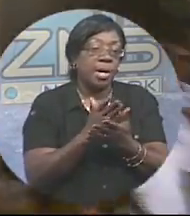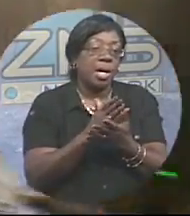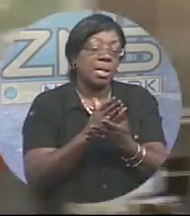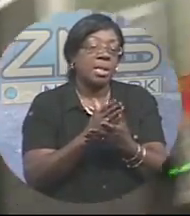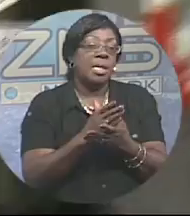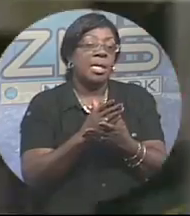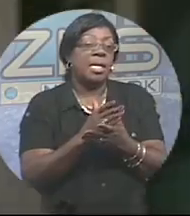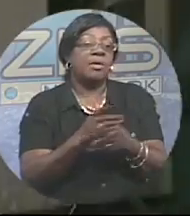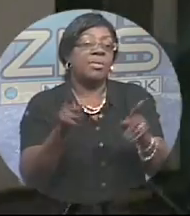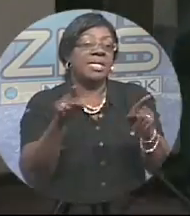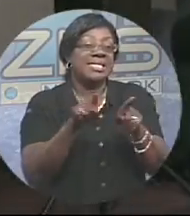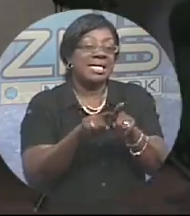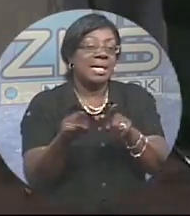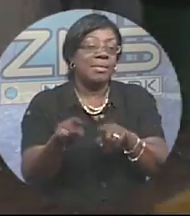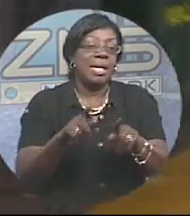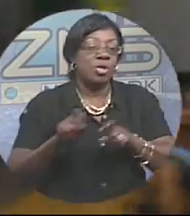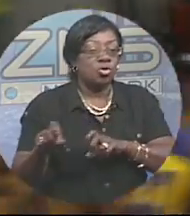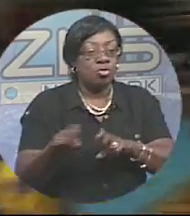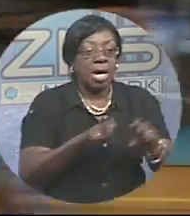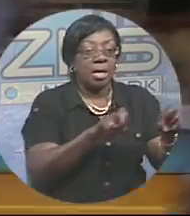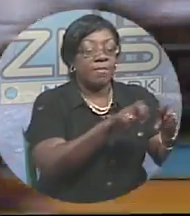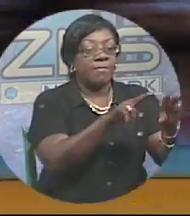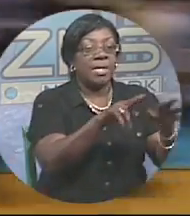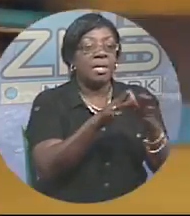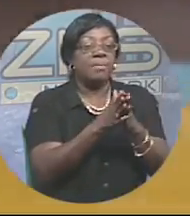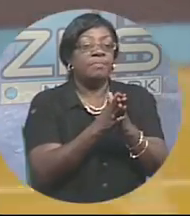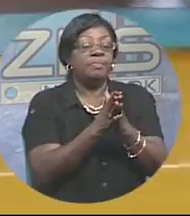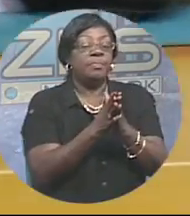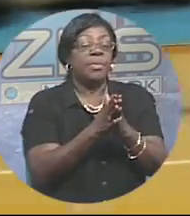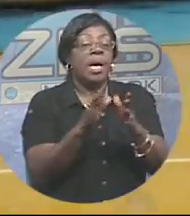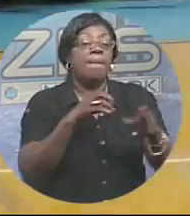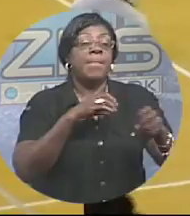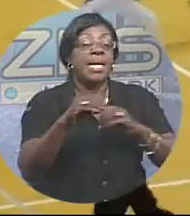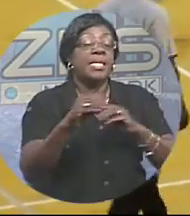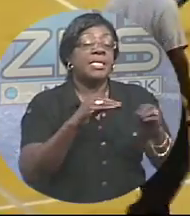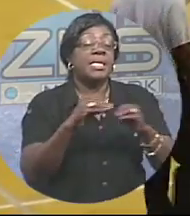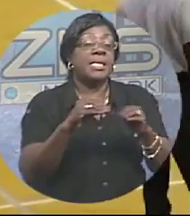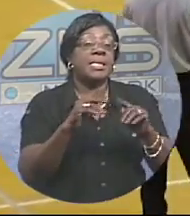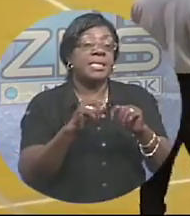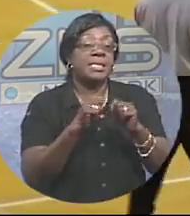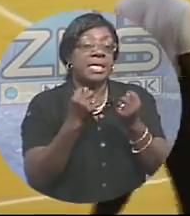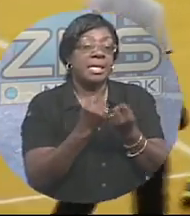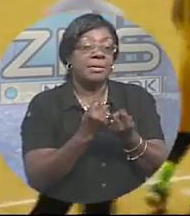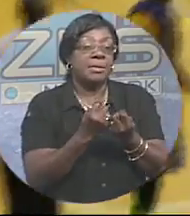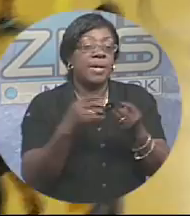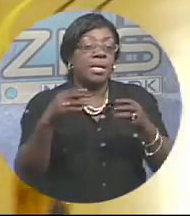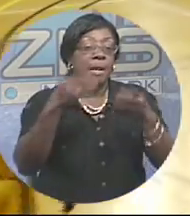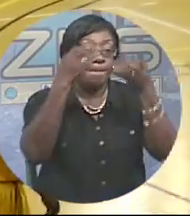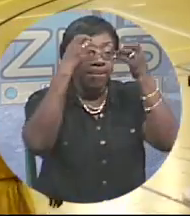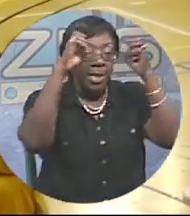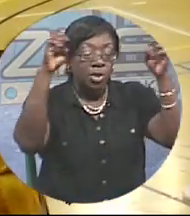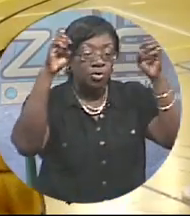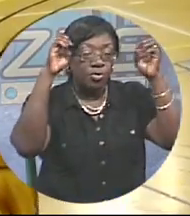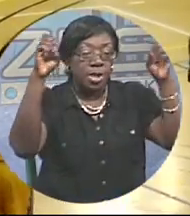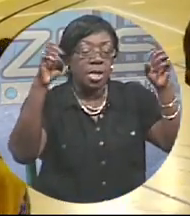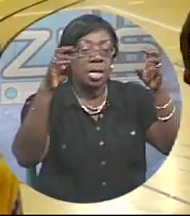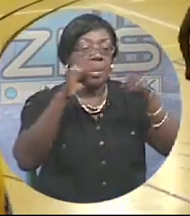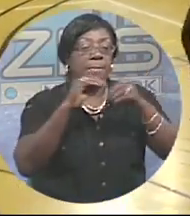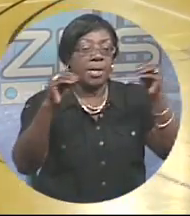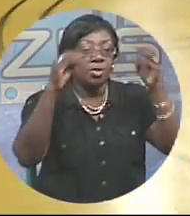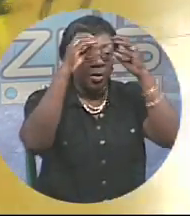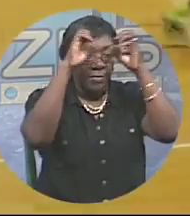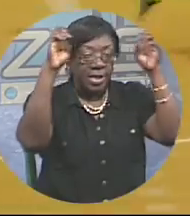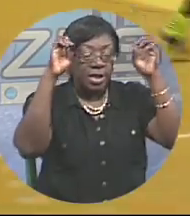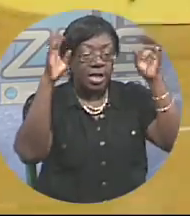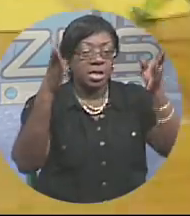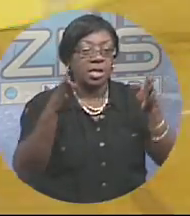how we do in track and field, managing the event, overseen by the Ministry of Education, and Senator Burroughs and